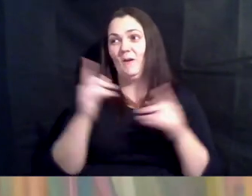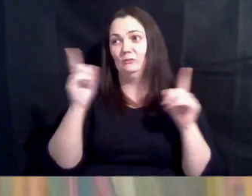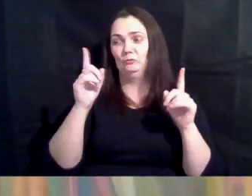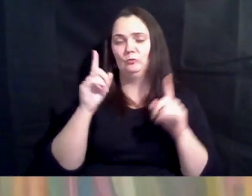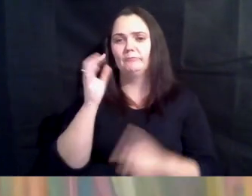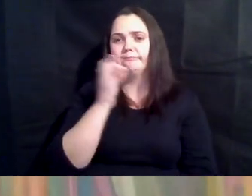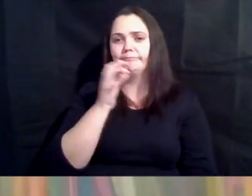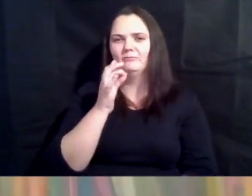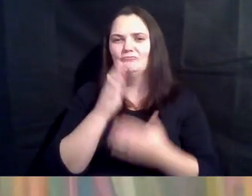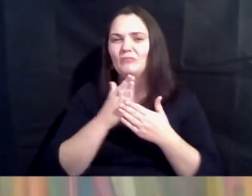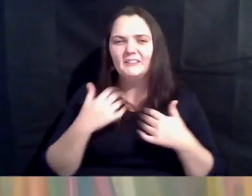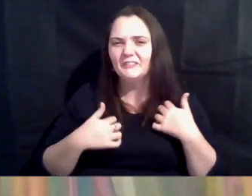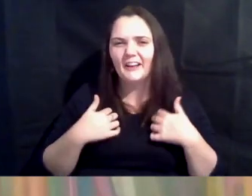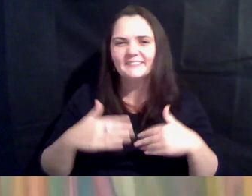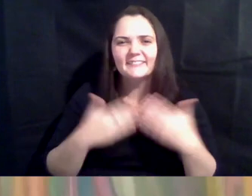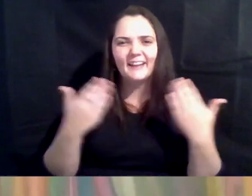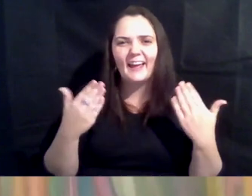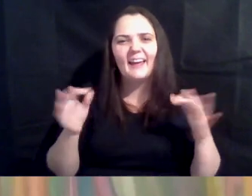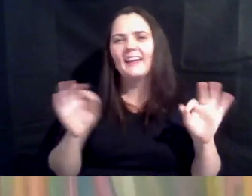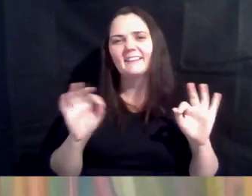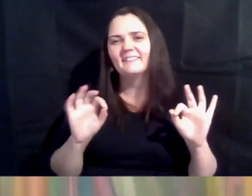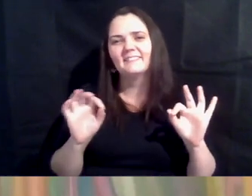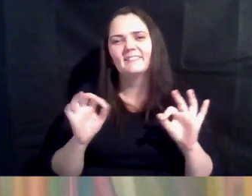And I'll make that myself later.